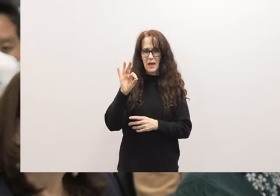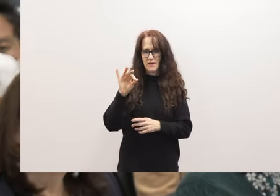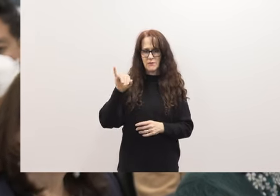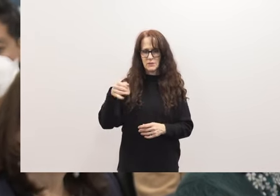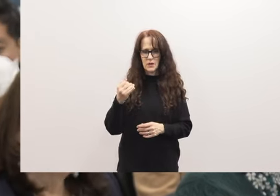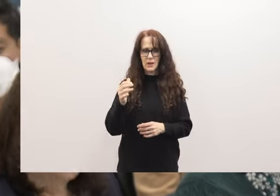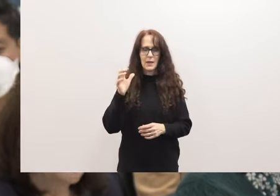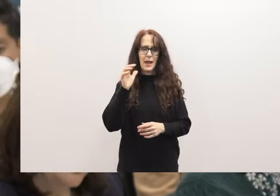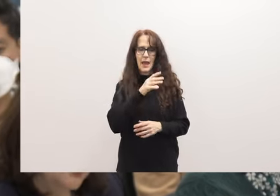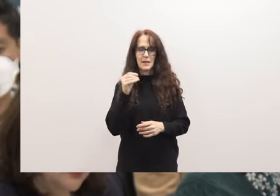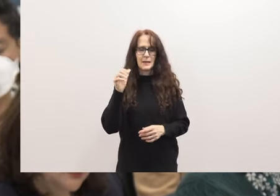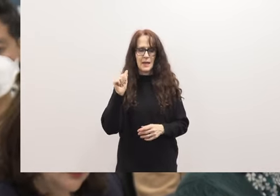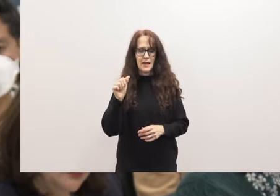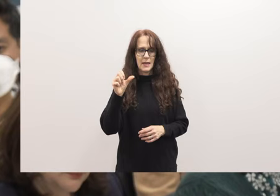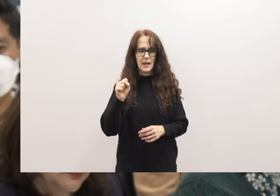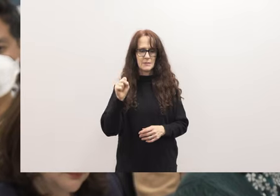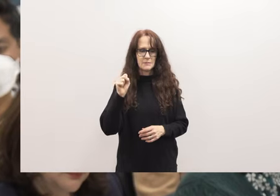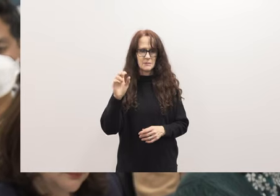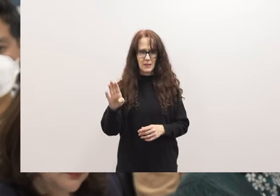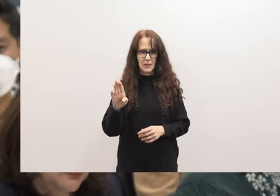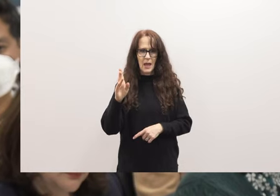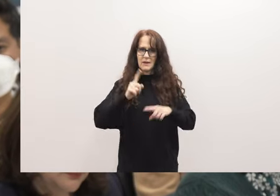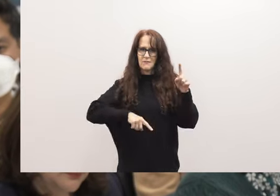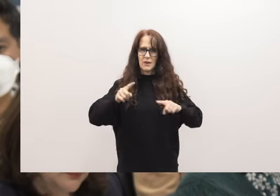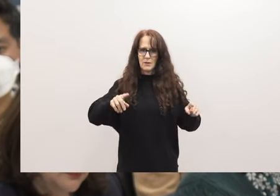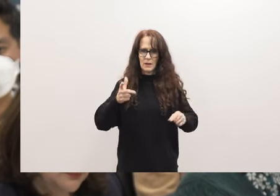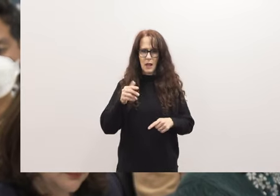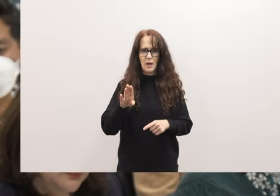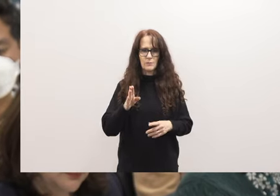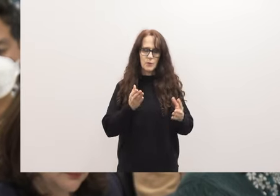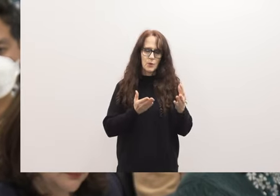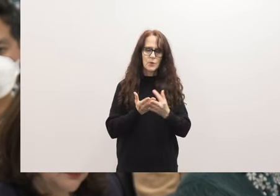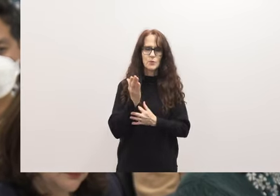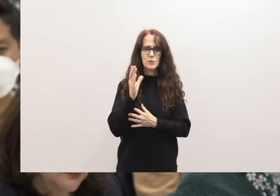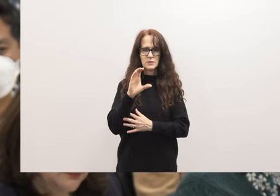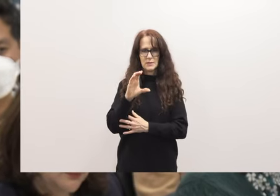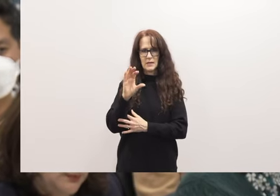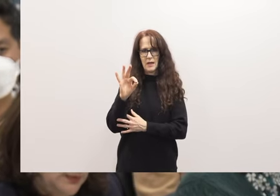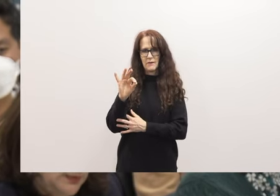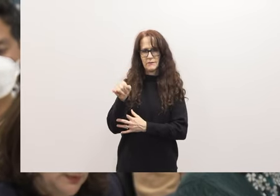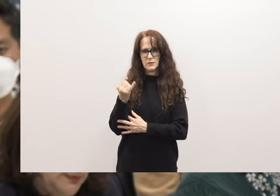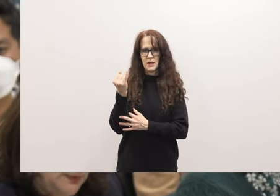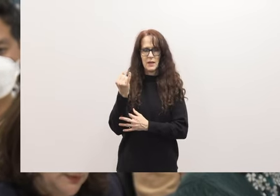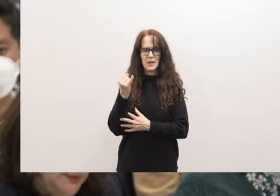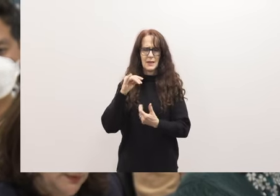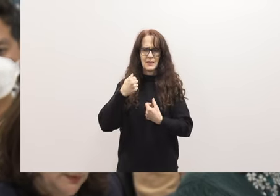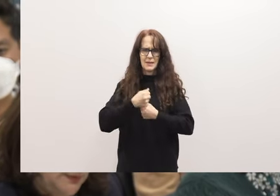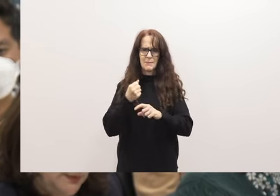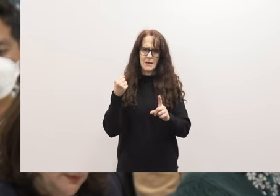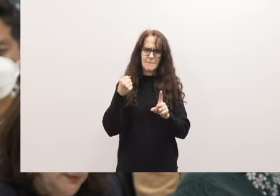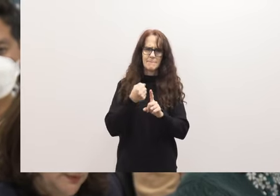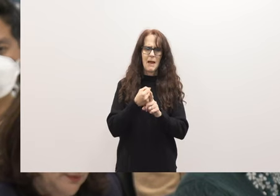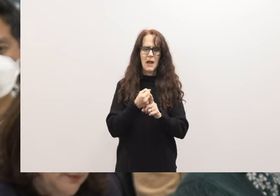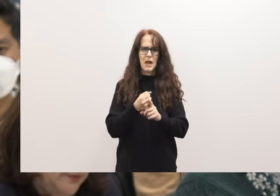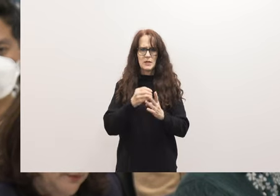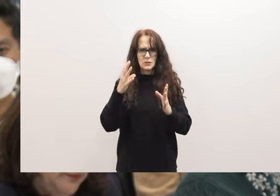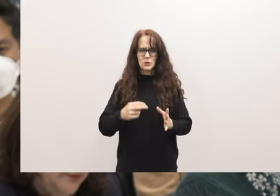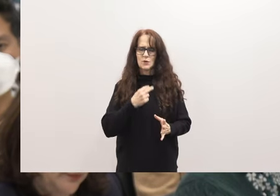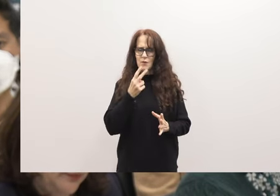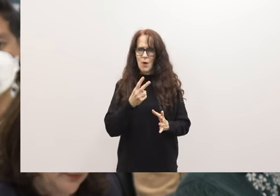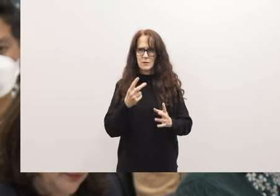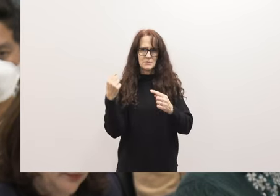again, various other different clubs. And through CFJ, I feel like they have made an impact in student voice like no